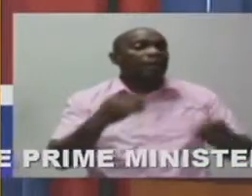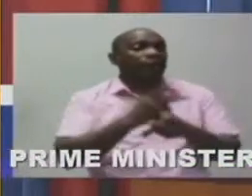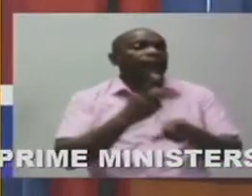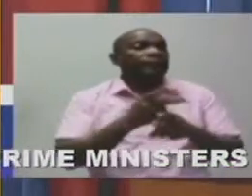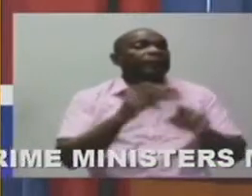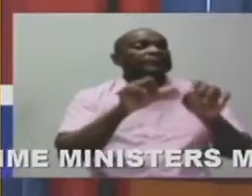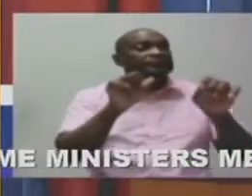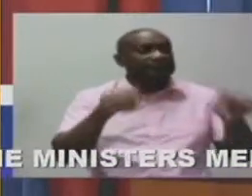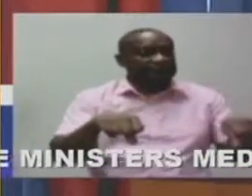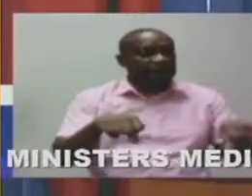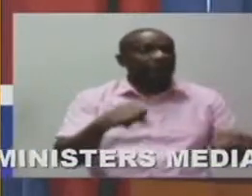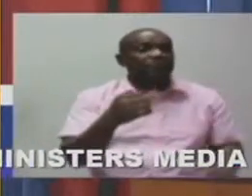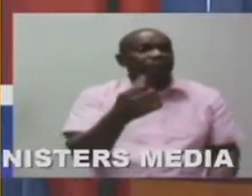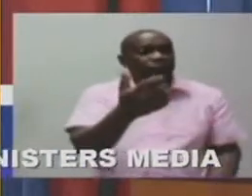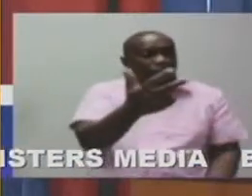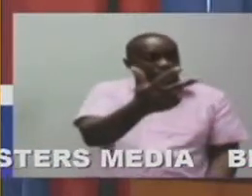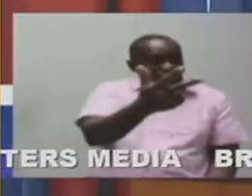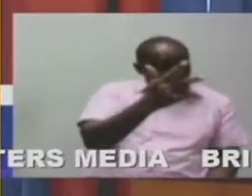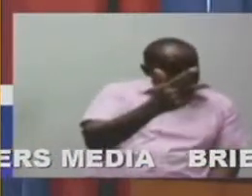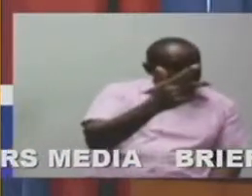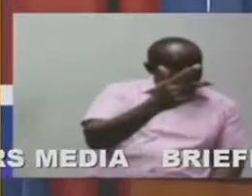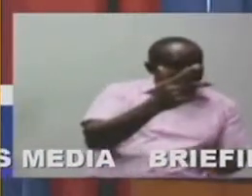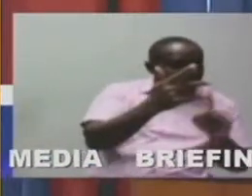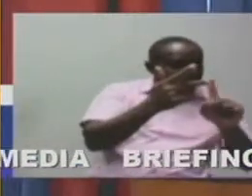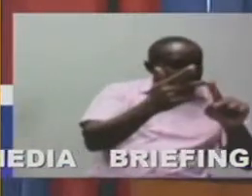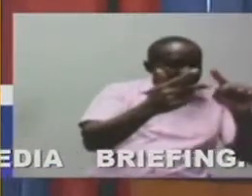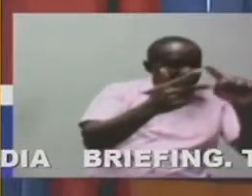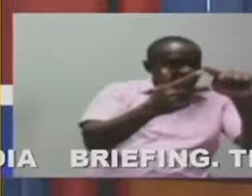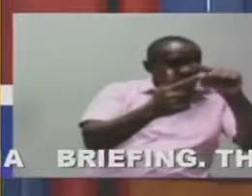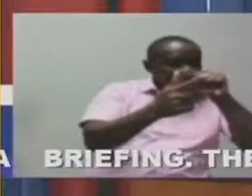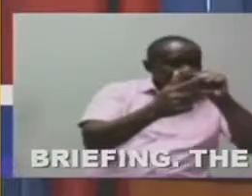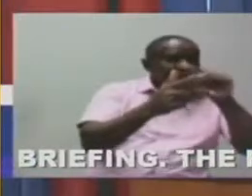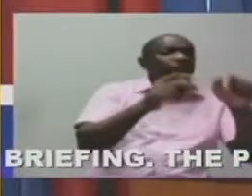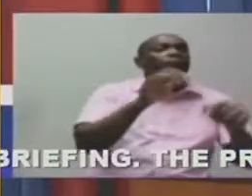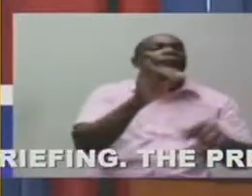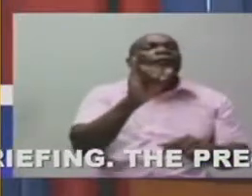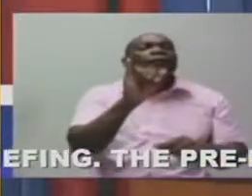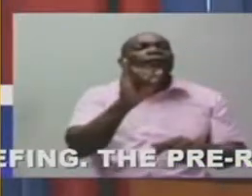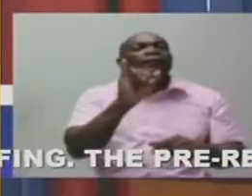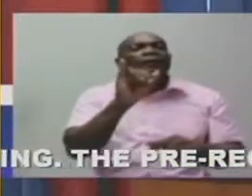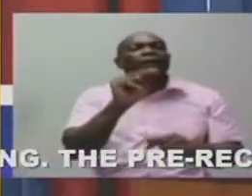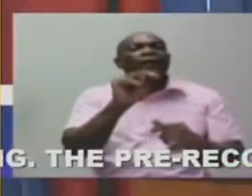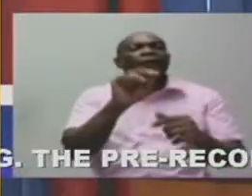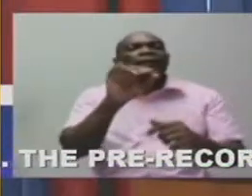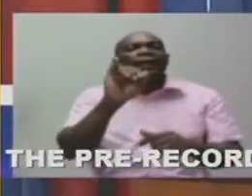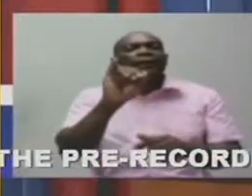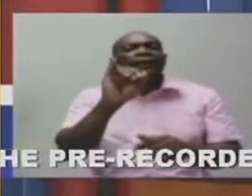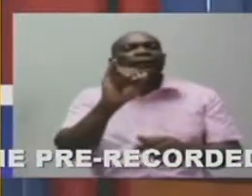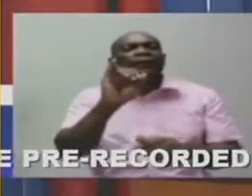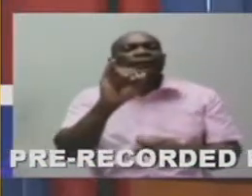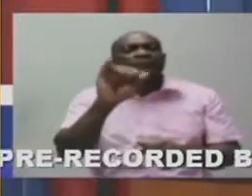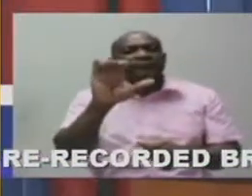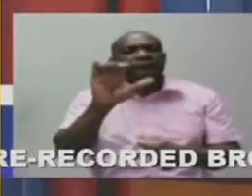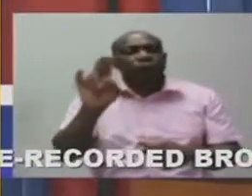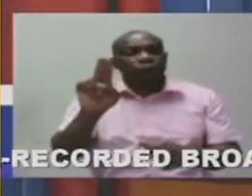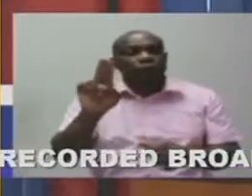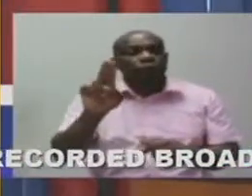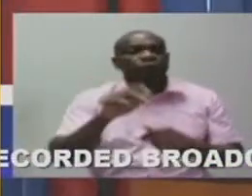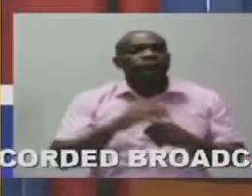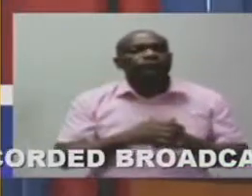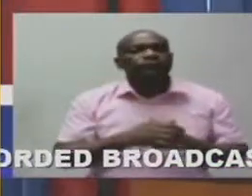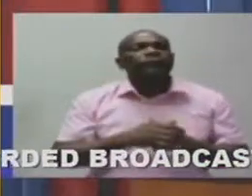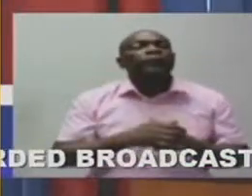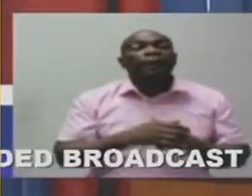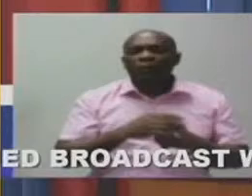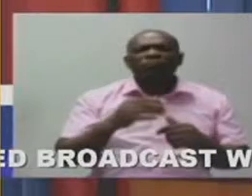are in ICU. So I'm just clarifying that 3 out of 5 are in the ICU. Once a patient is in the ICU, they are being